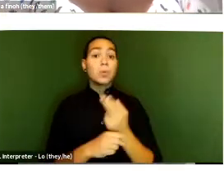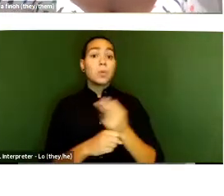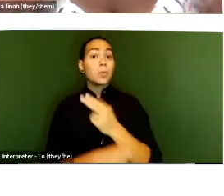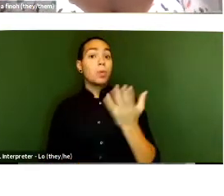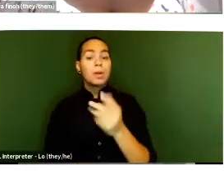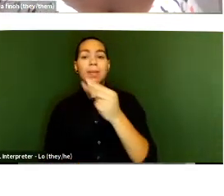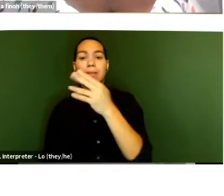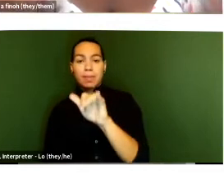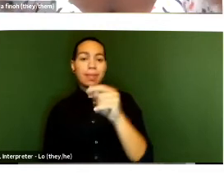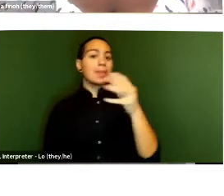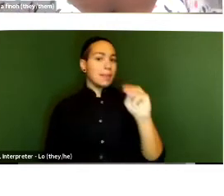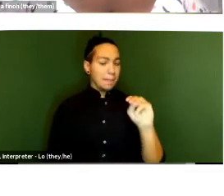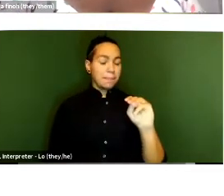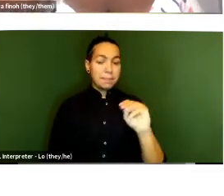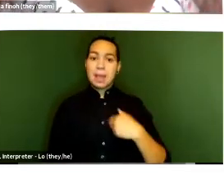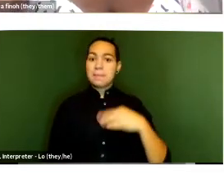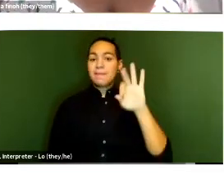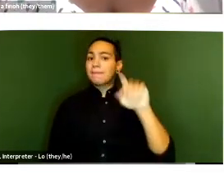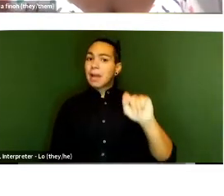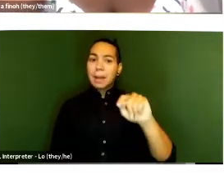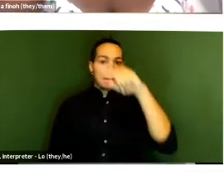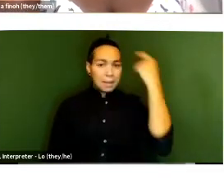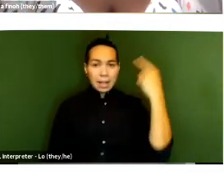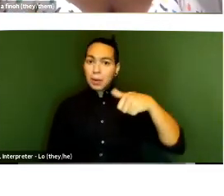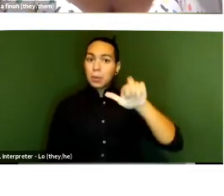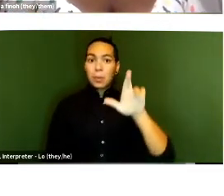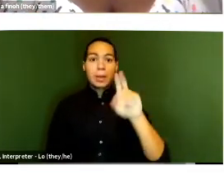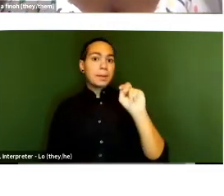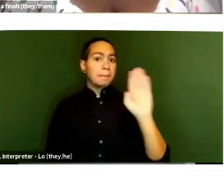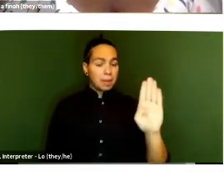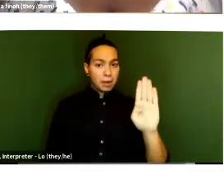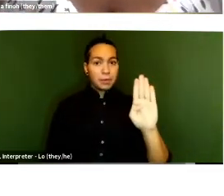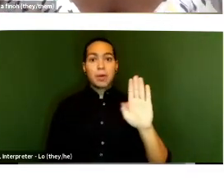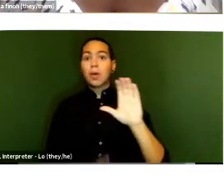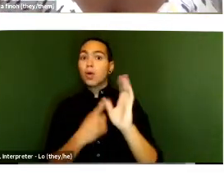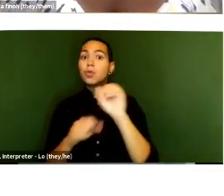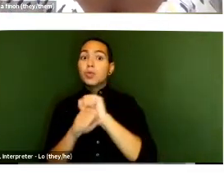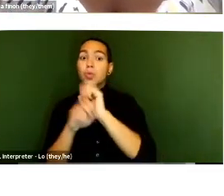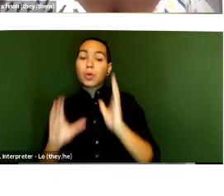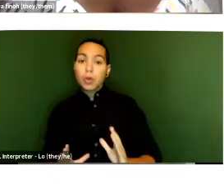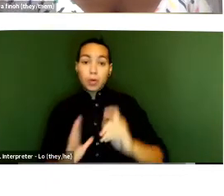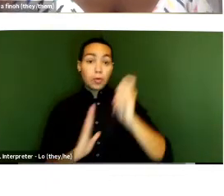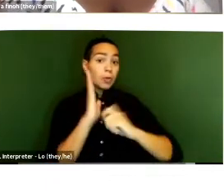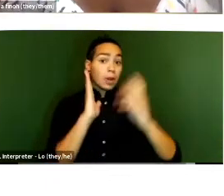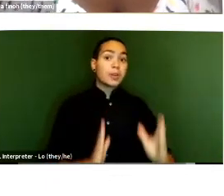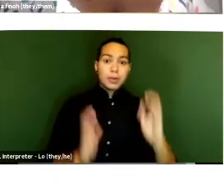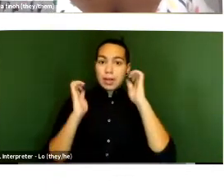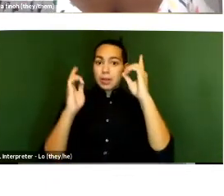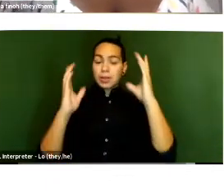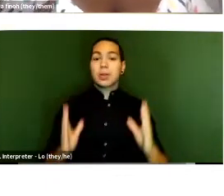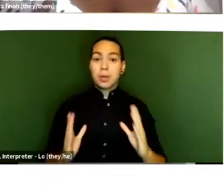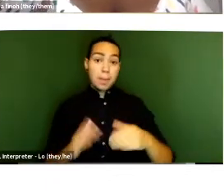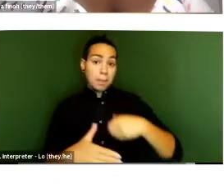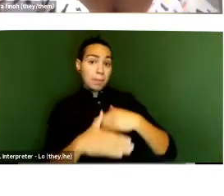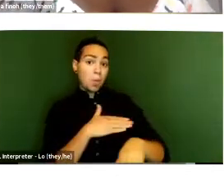fat, Black, queer, non-binary culture worker, writer, and educator, born in so-called North